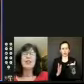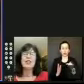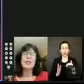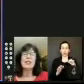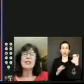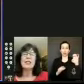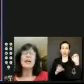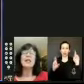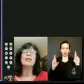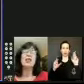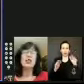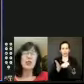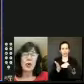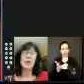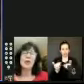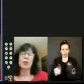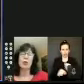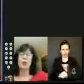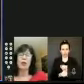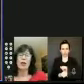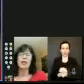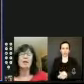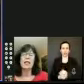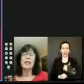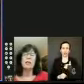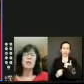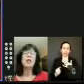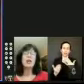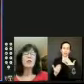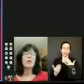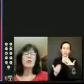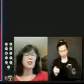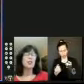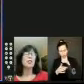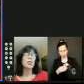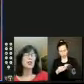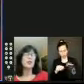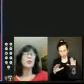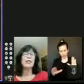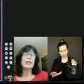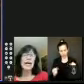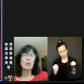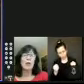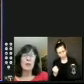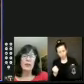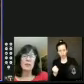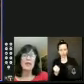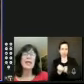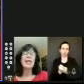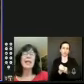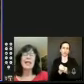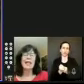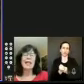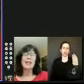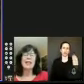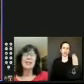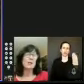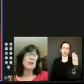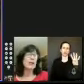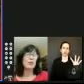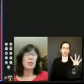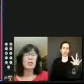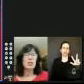I am here to testify in strong support of Senate Bill 432 and the -1 amendment.